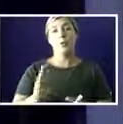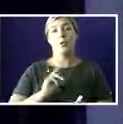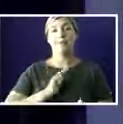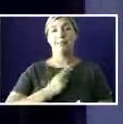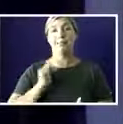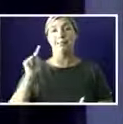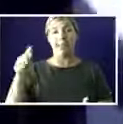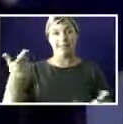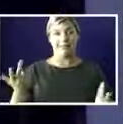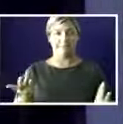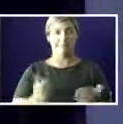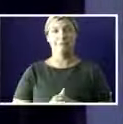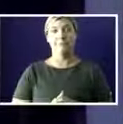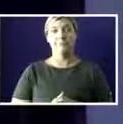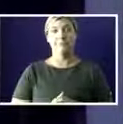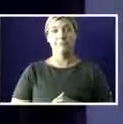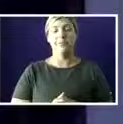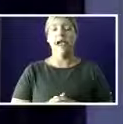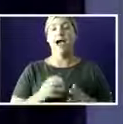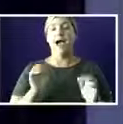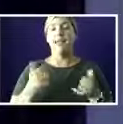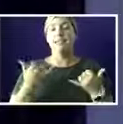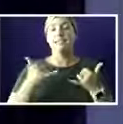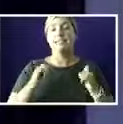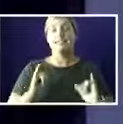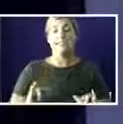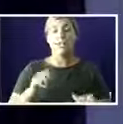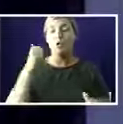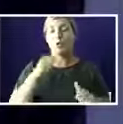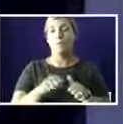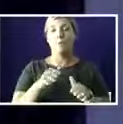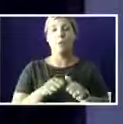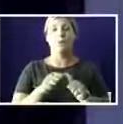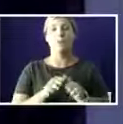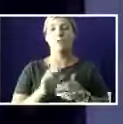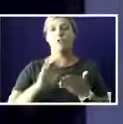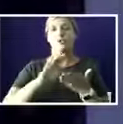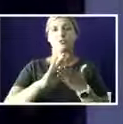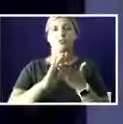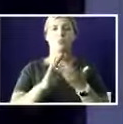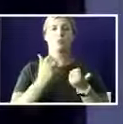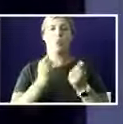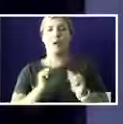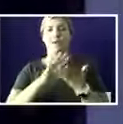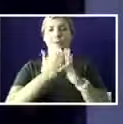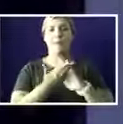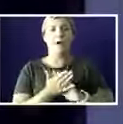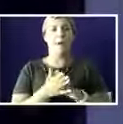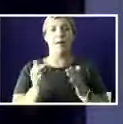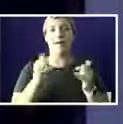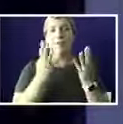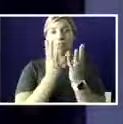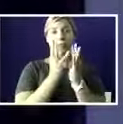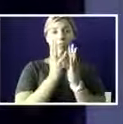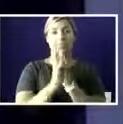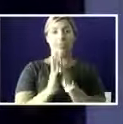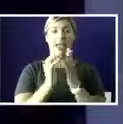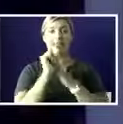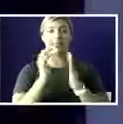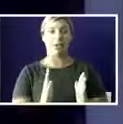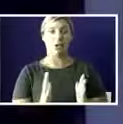students. I can still vividly remember fighting to be the line leader in kindergarten and playing tetherball on the